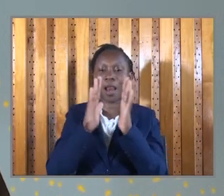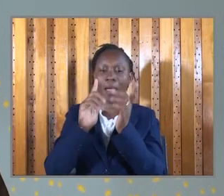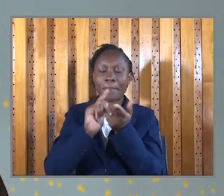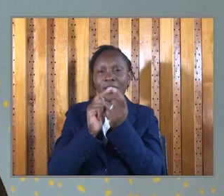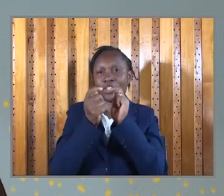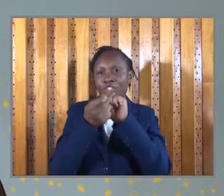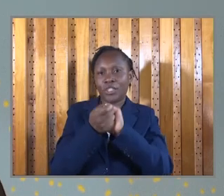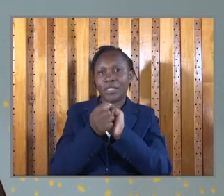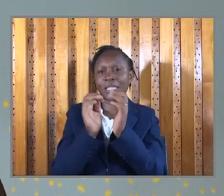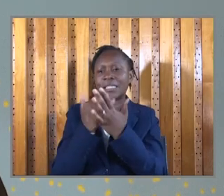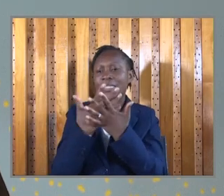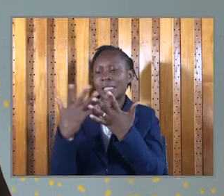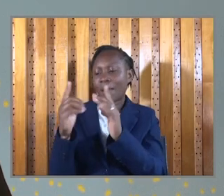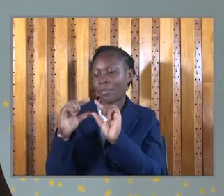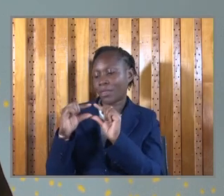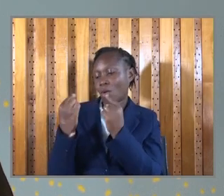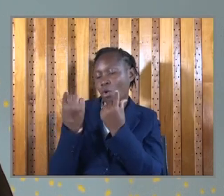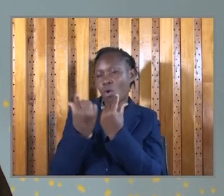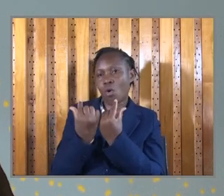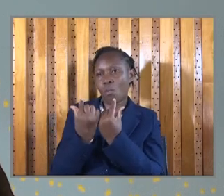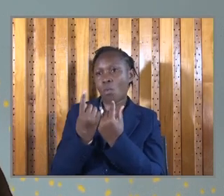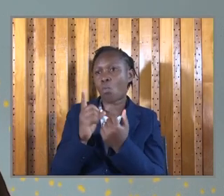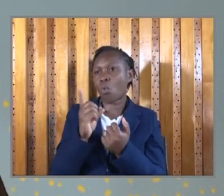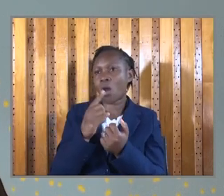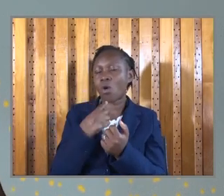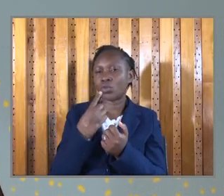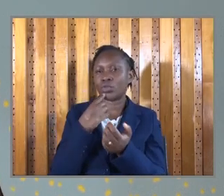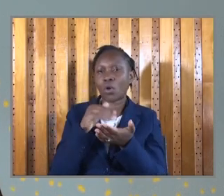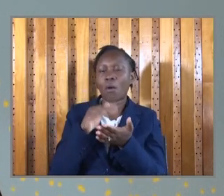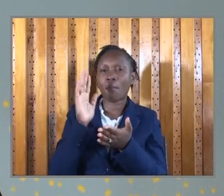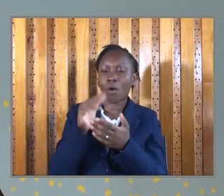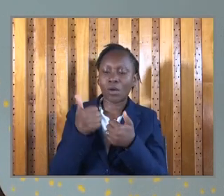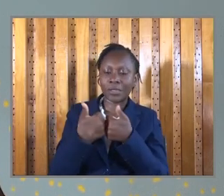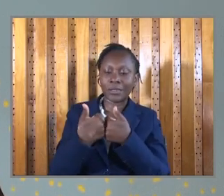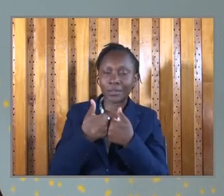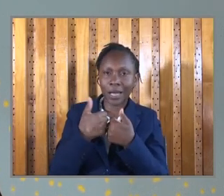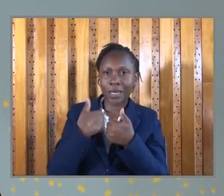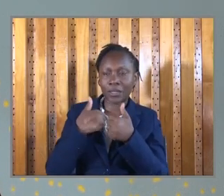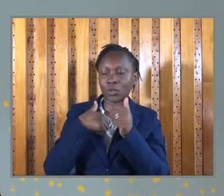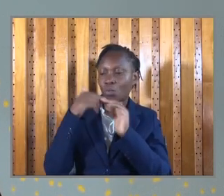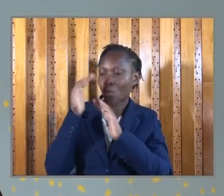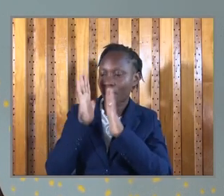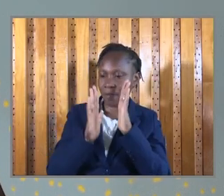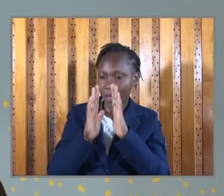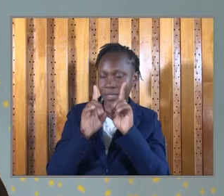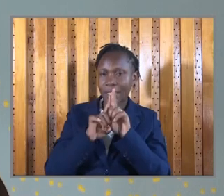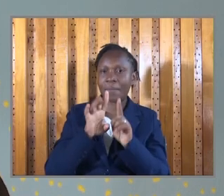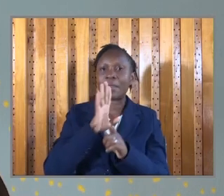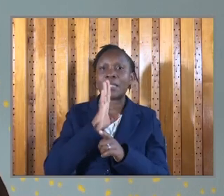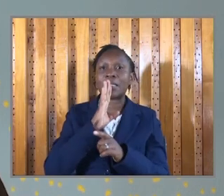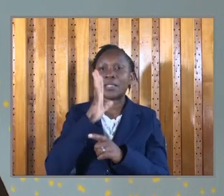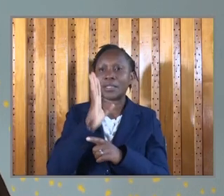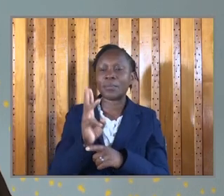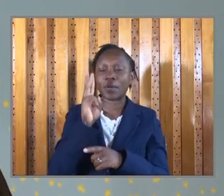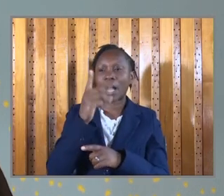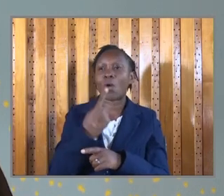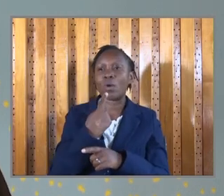global phenomenon. I don't want to belabor the challenges that we are facing globally, but I think our speaker may speak to some of